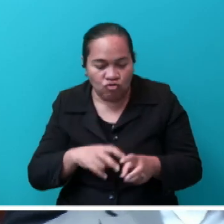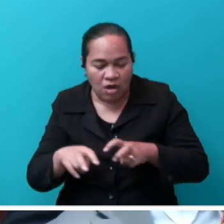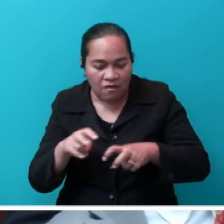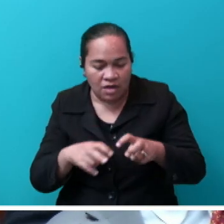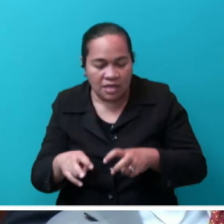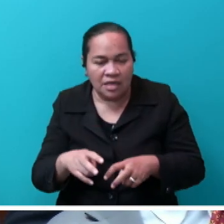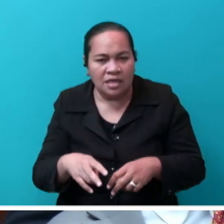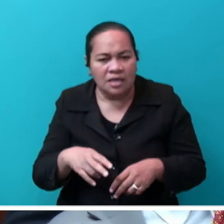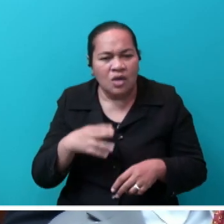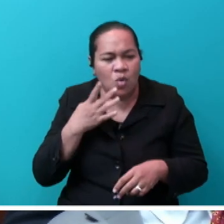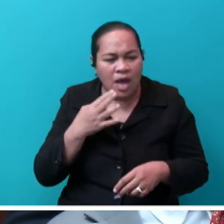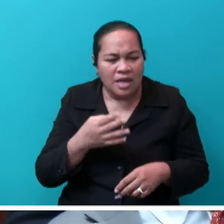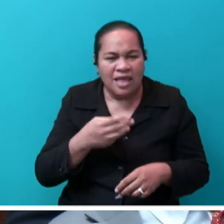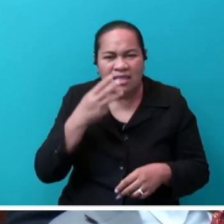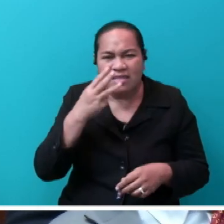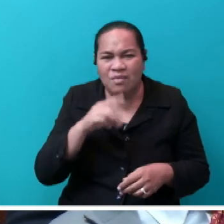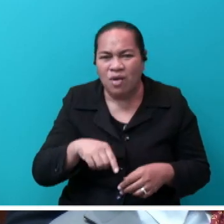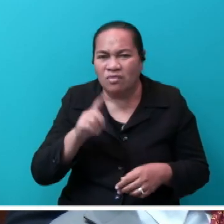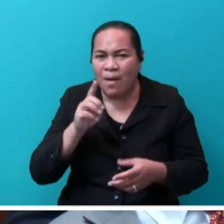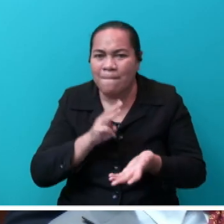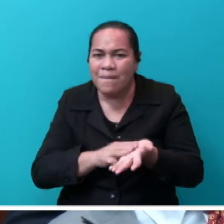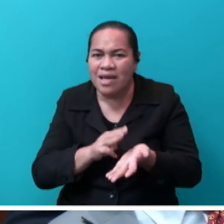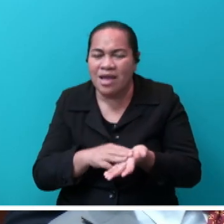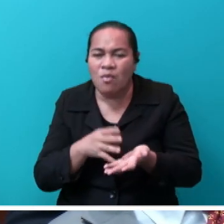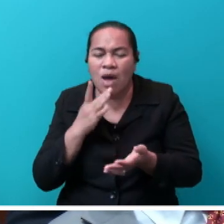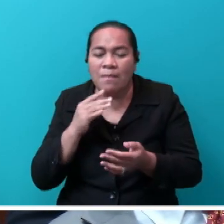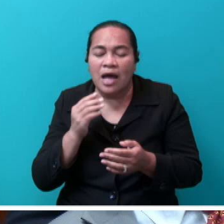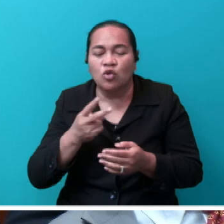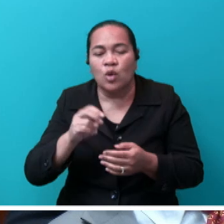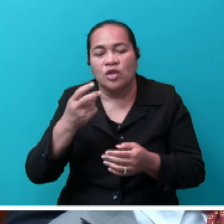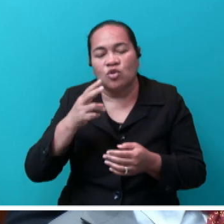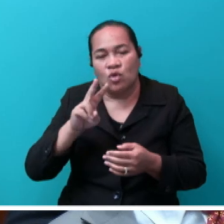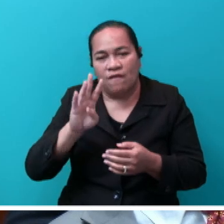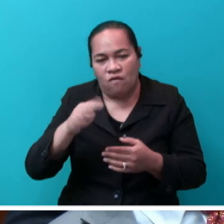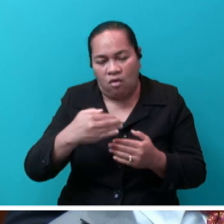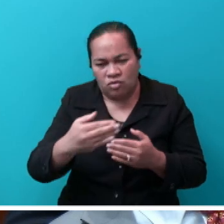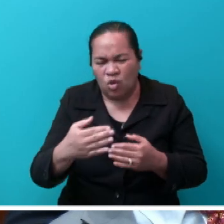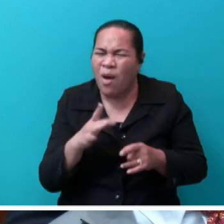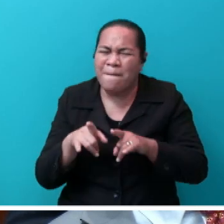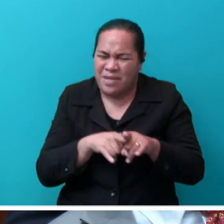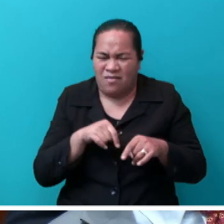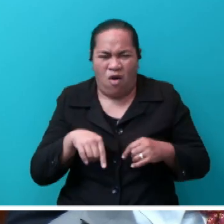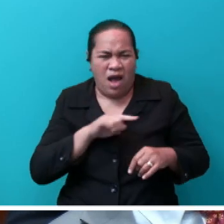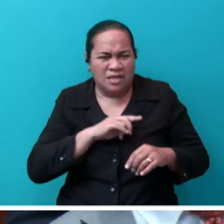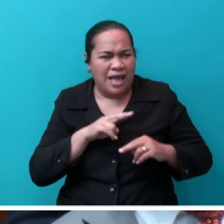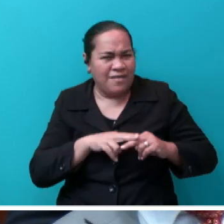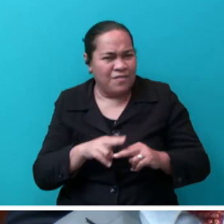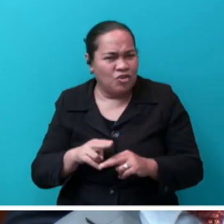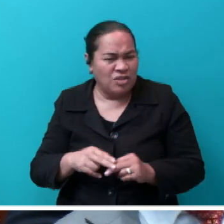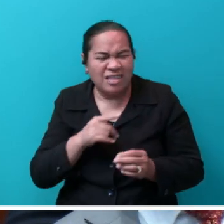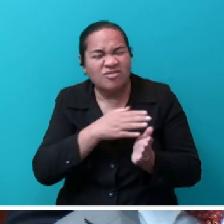3.5 million by 2024. Now, all these, Mr. Speaker, say, what does it mean for Fiji? Mr. Speaker,